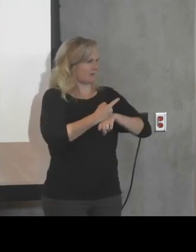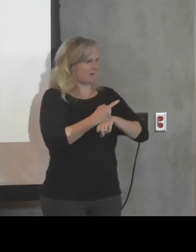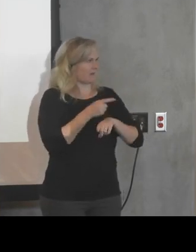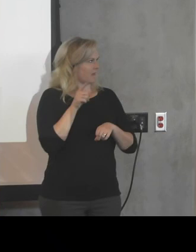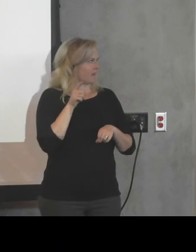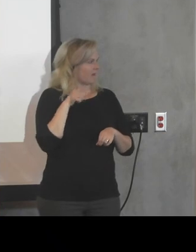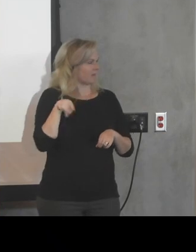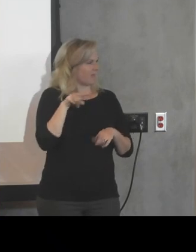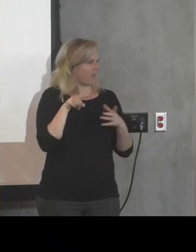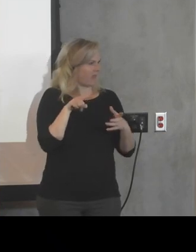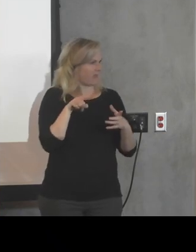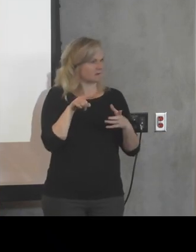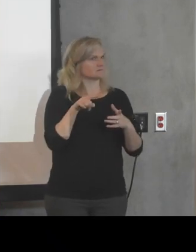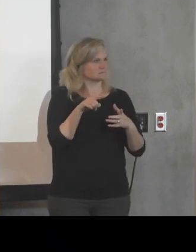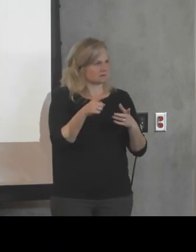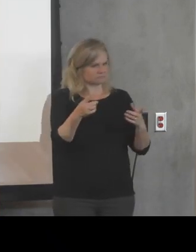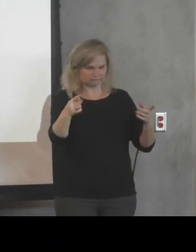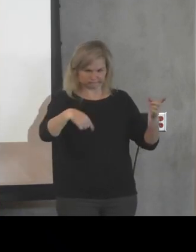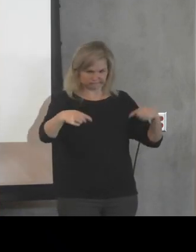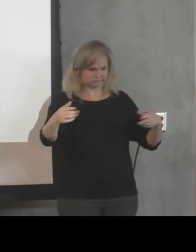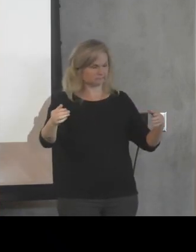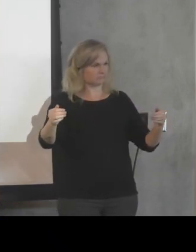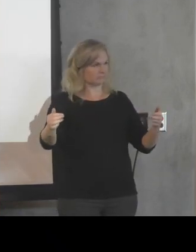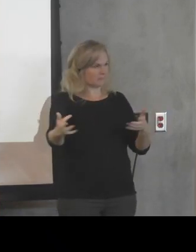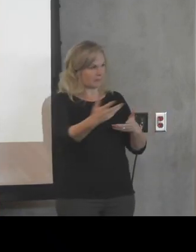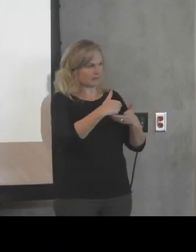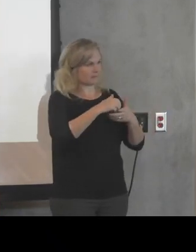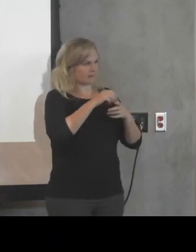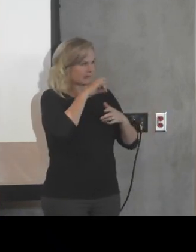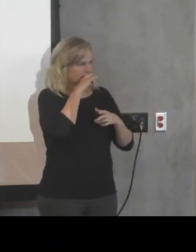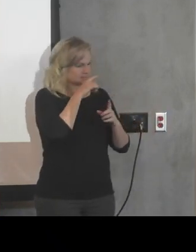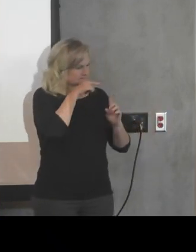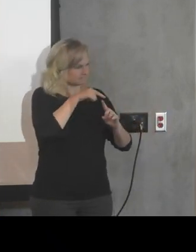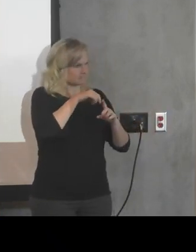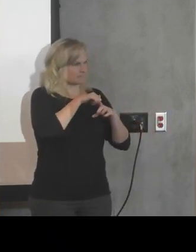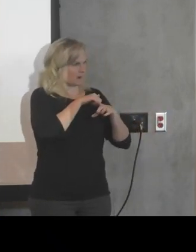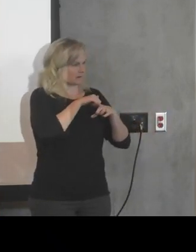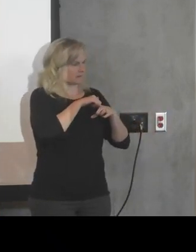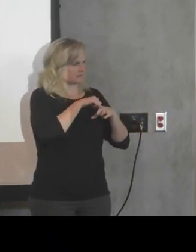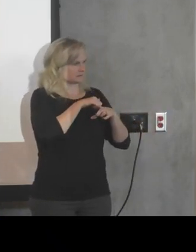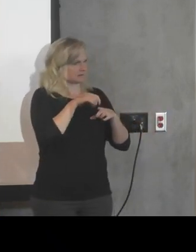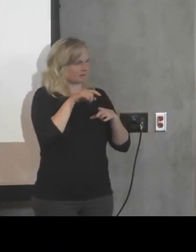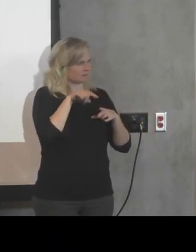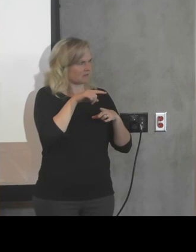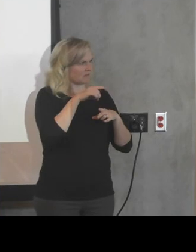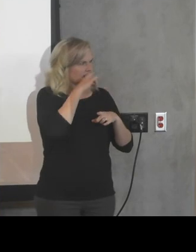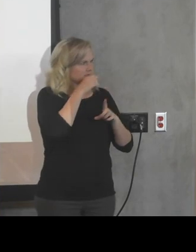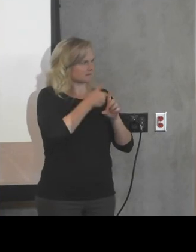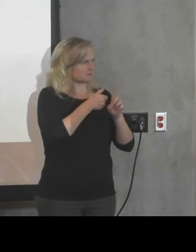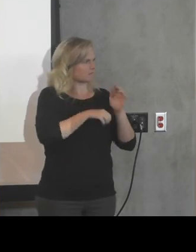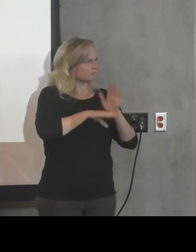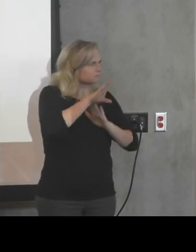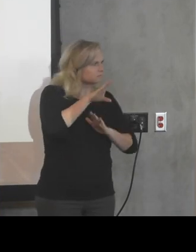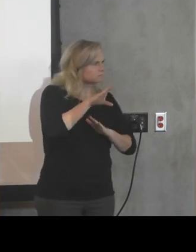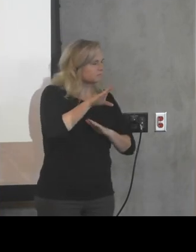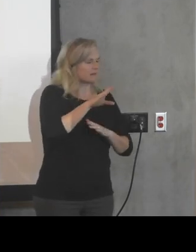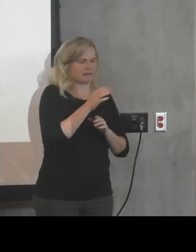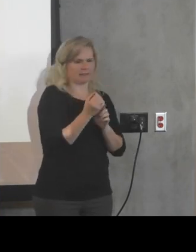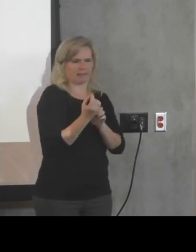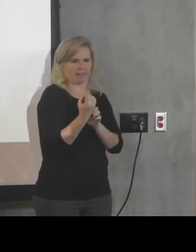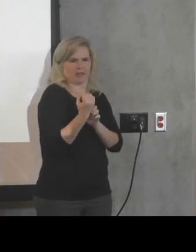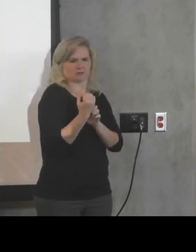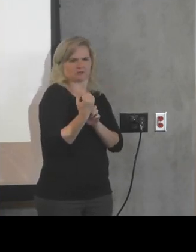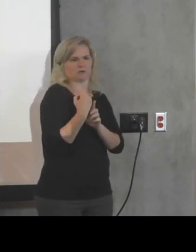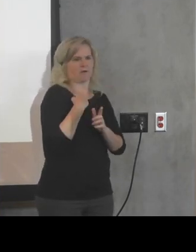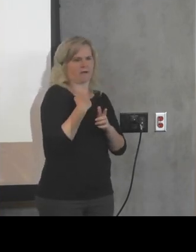phenomenal progress. And when I had said to her, oh, can I come in? This was last year,